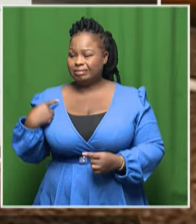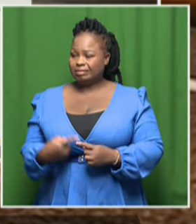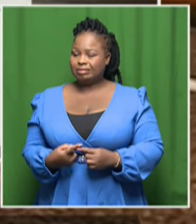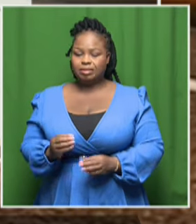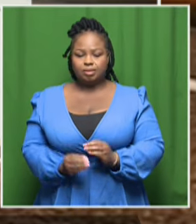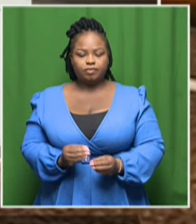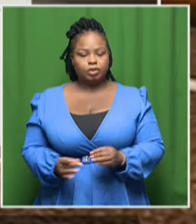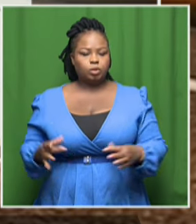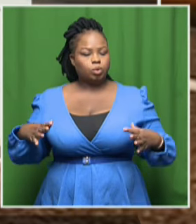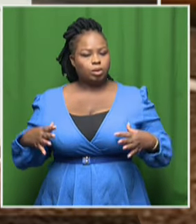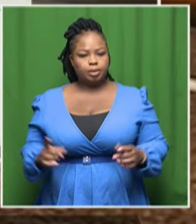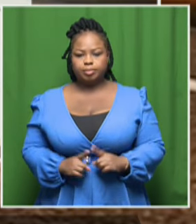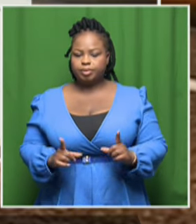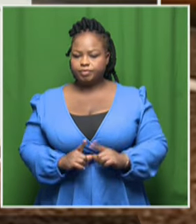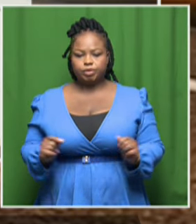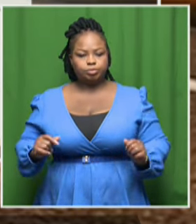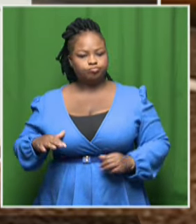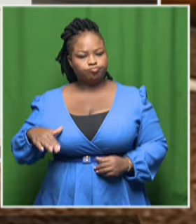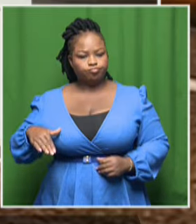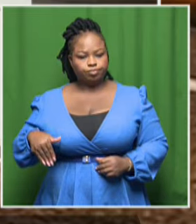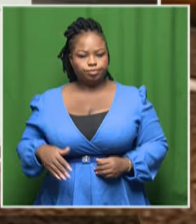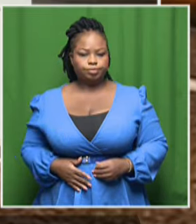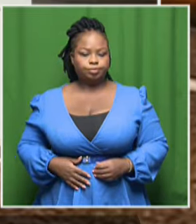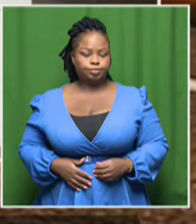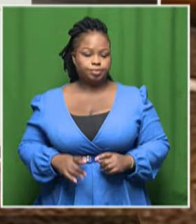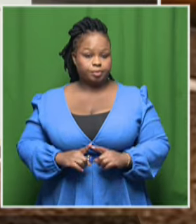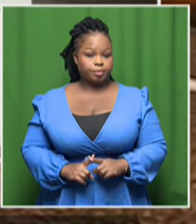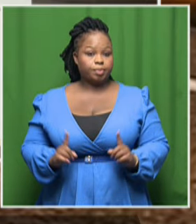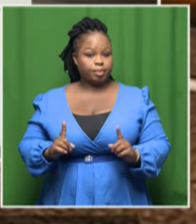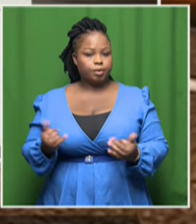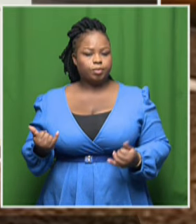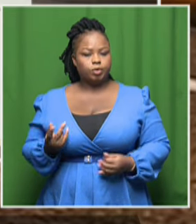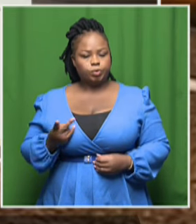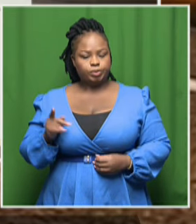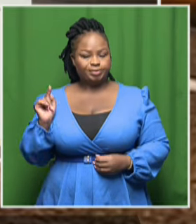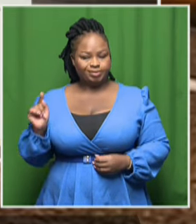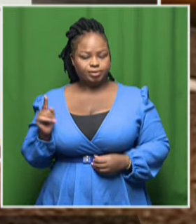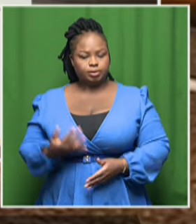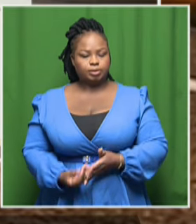but without work. But now that we're back to full steam, those stop-go controls are up, and